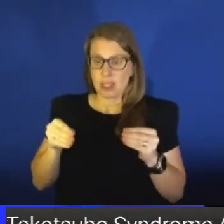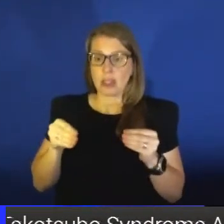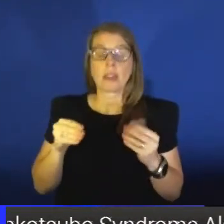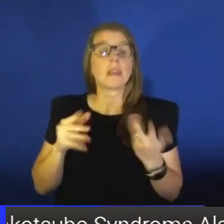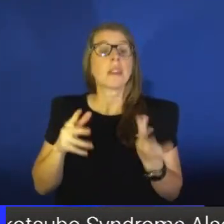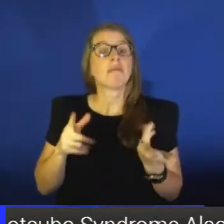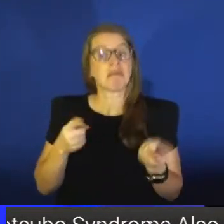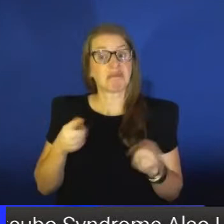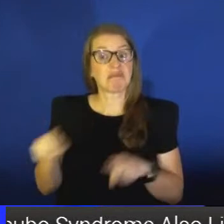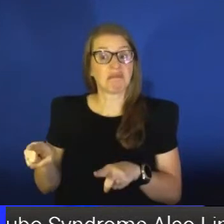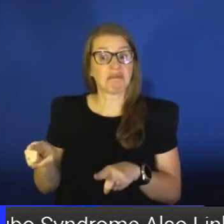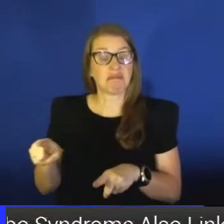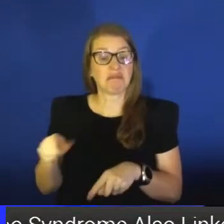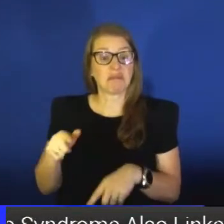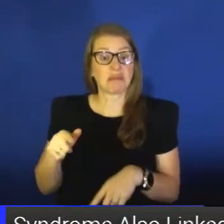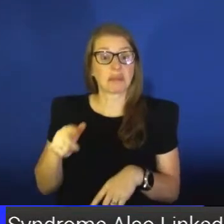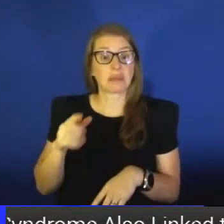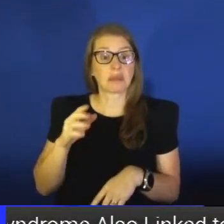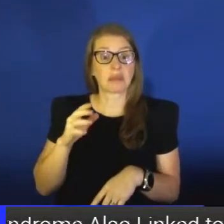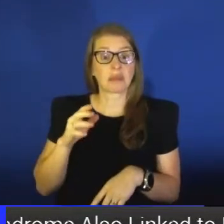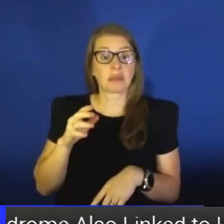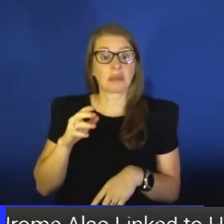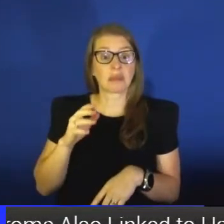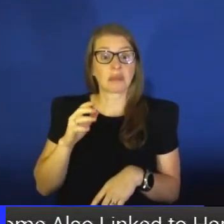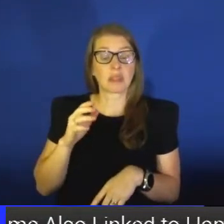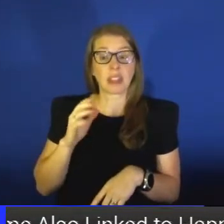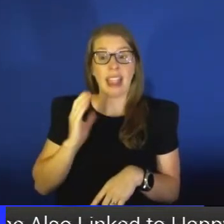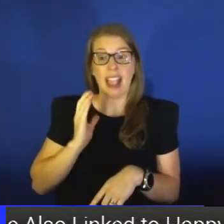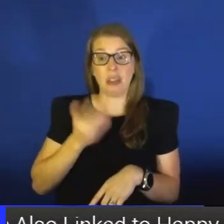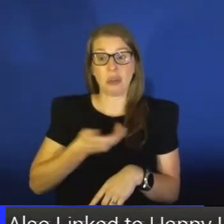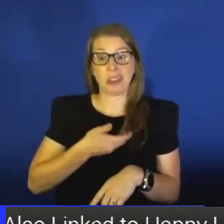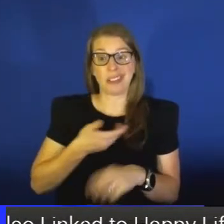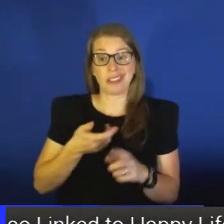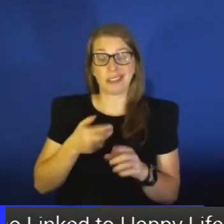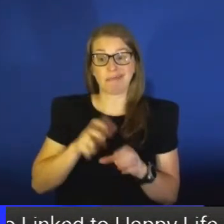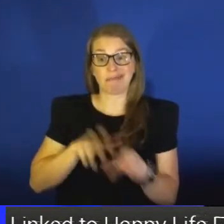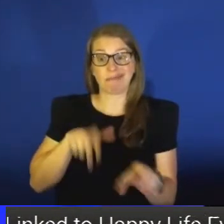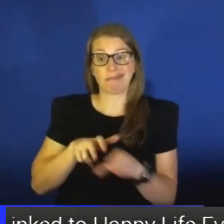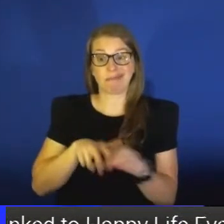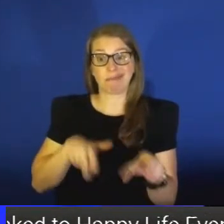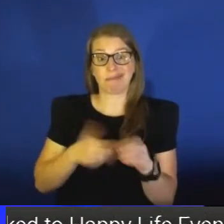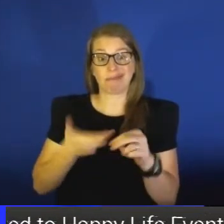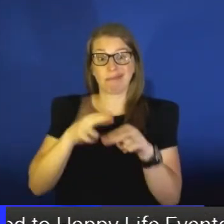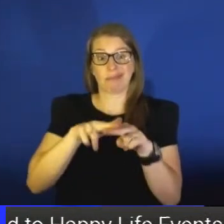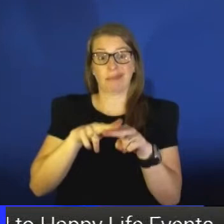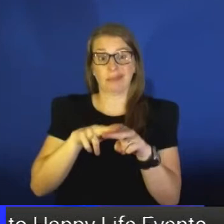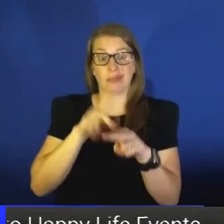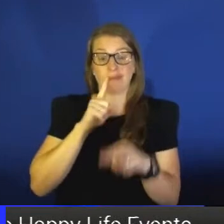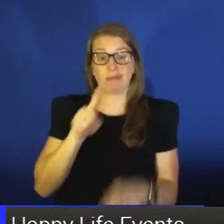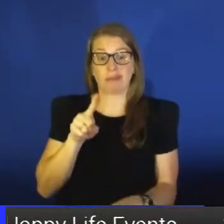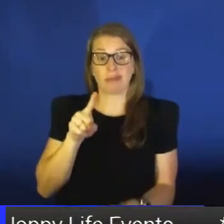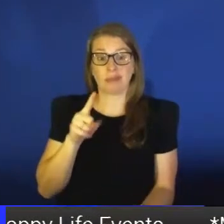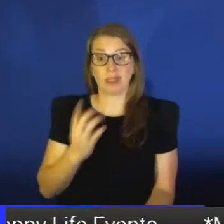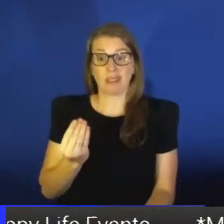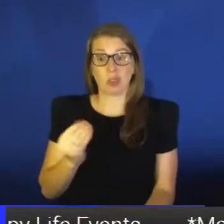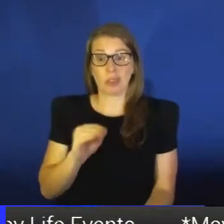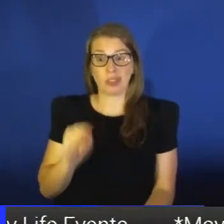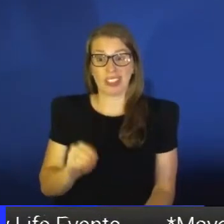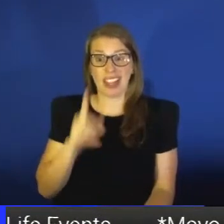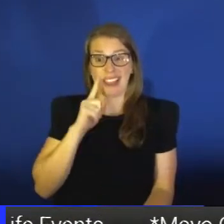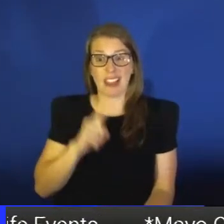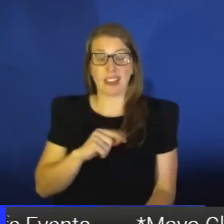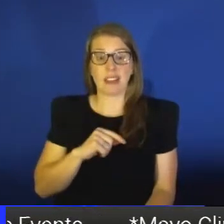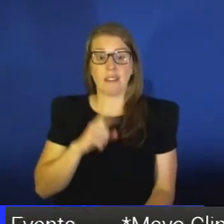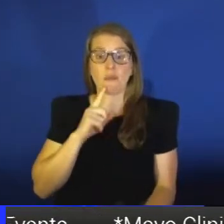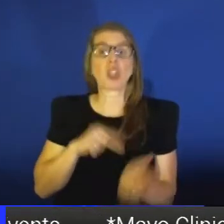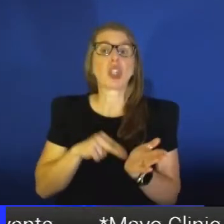we know that. Our turnover has actually gone up. I think that our turnover is close to 14%, I think, in nursing.